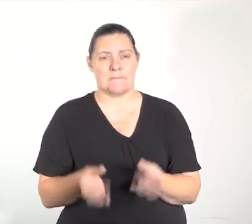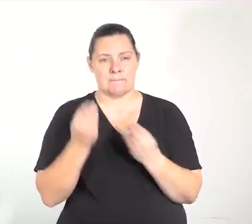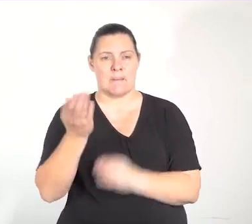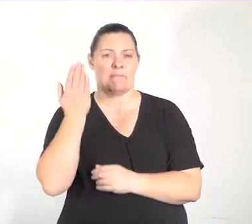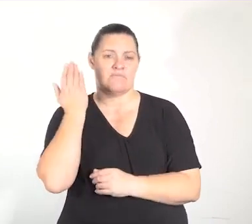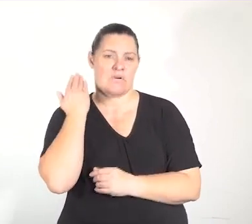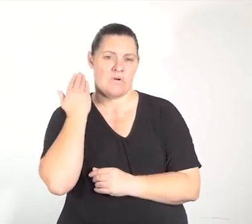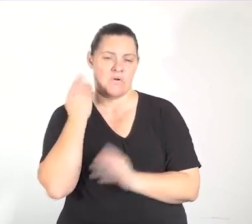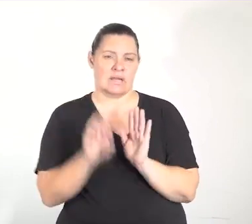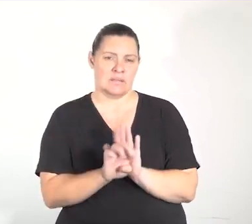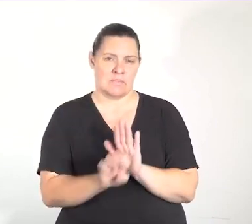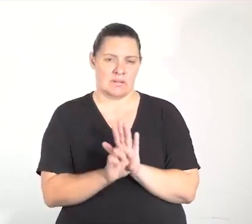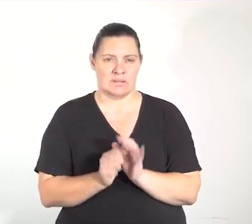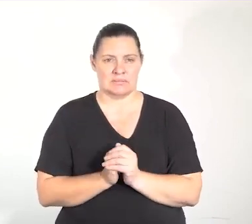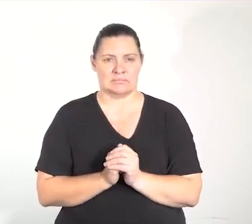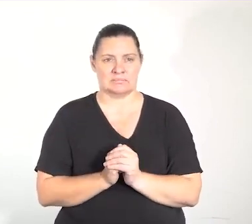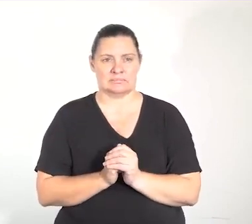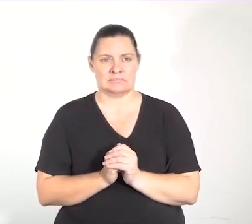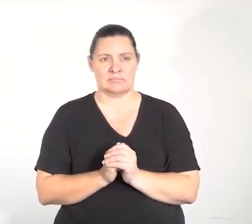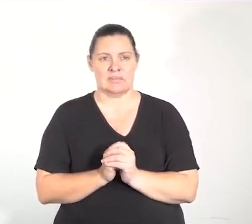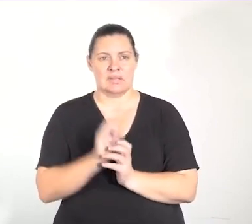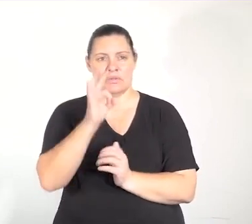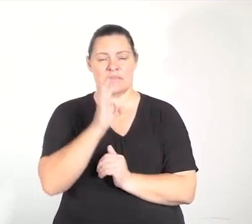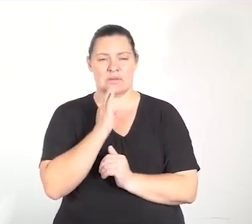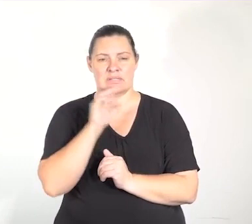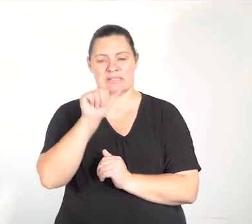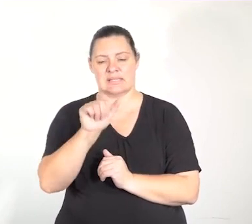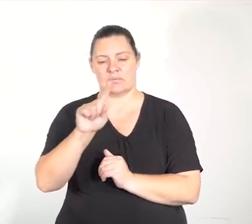got from the previous example of